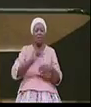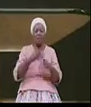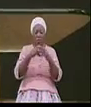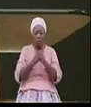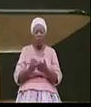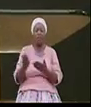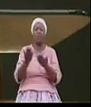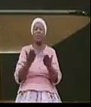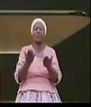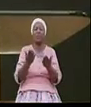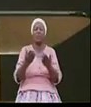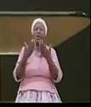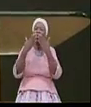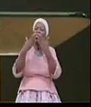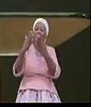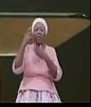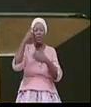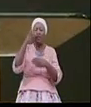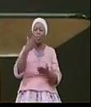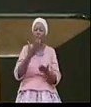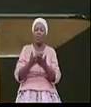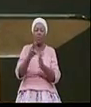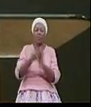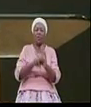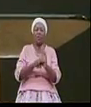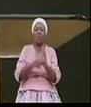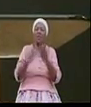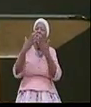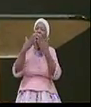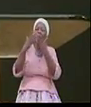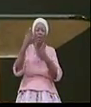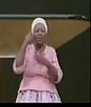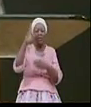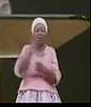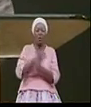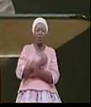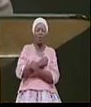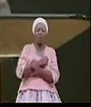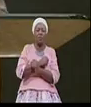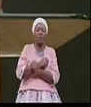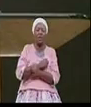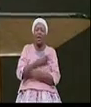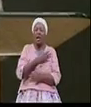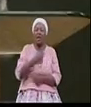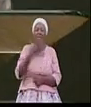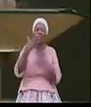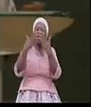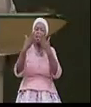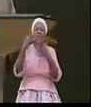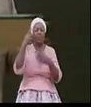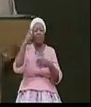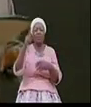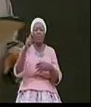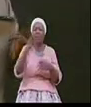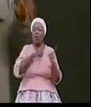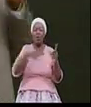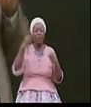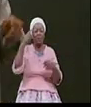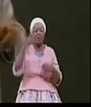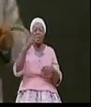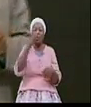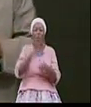service. Thank you for your goodness. Thank you for your love. And thank you, Lord, for the promise